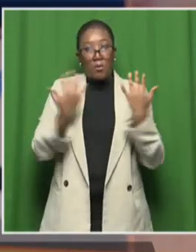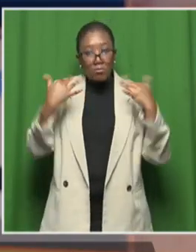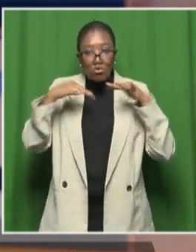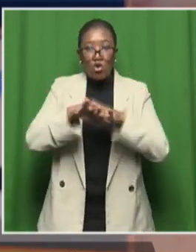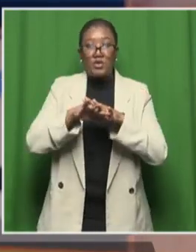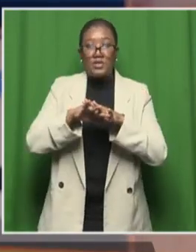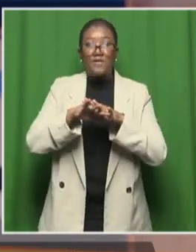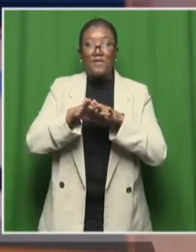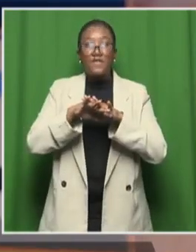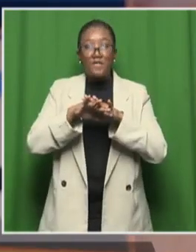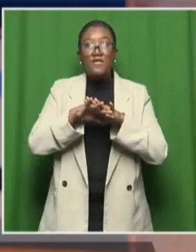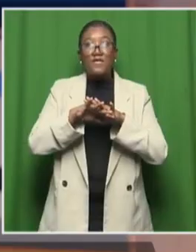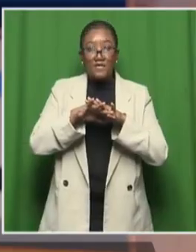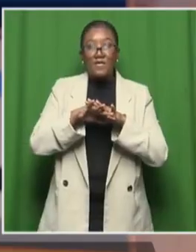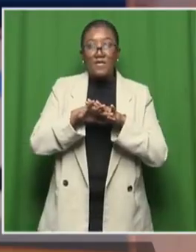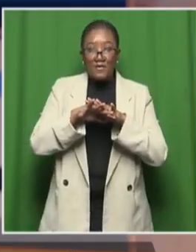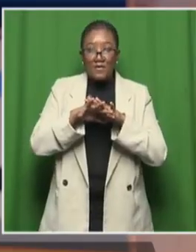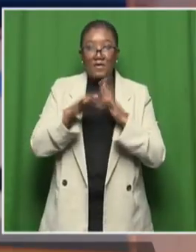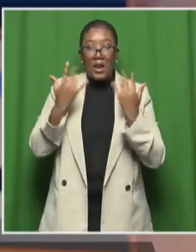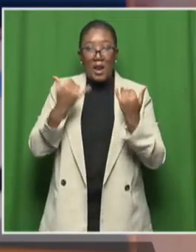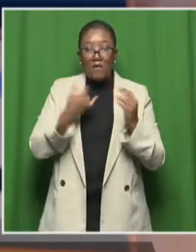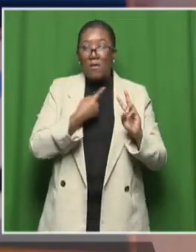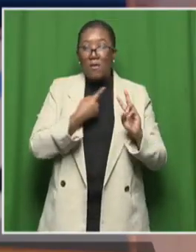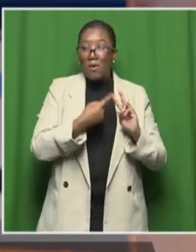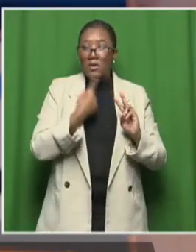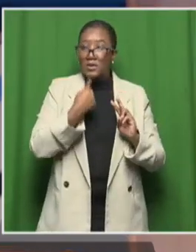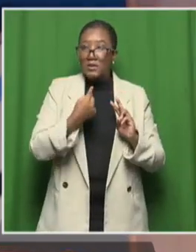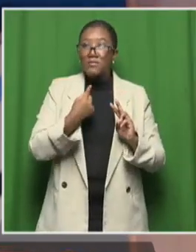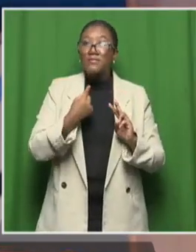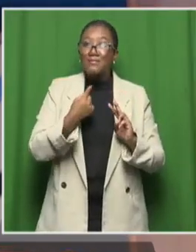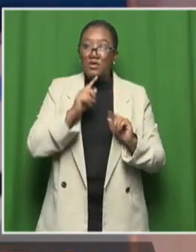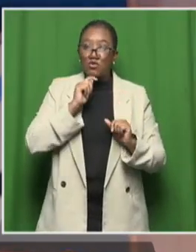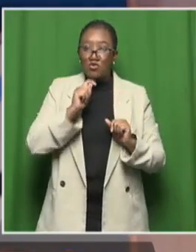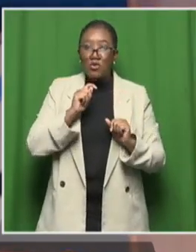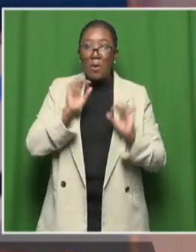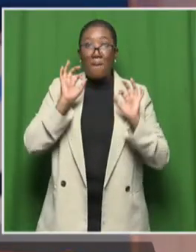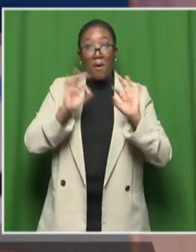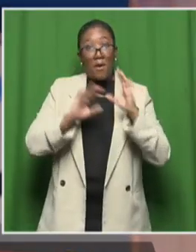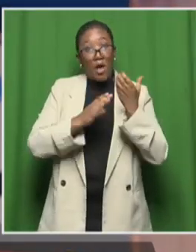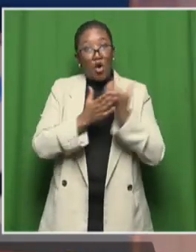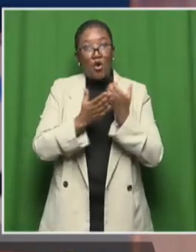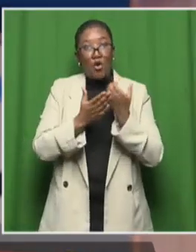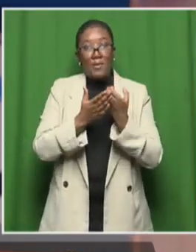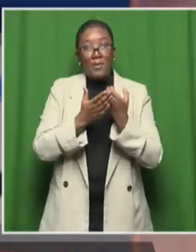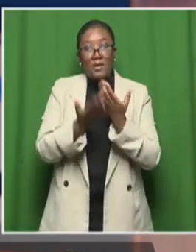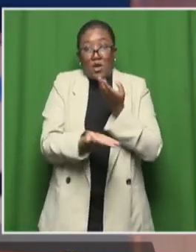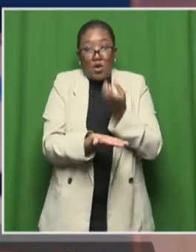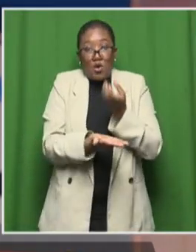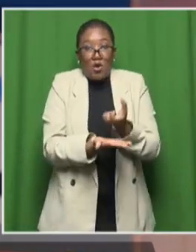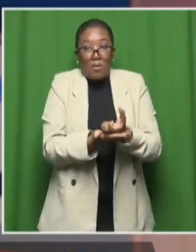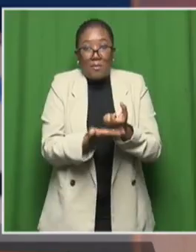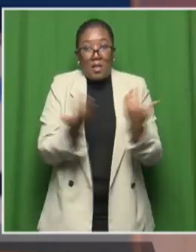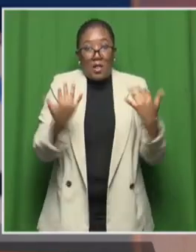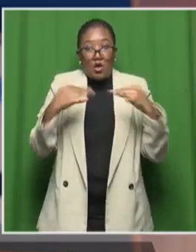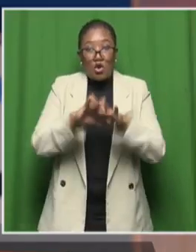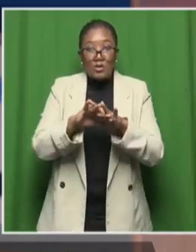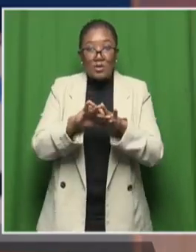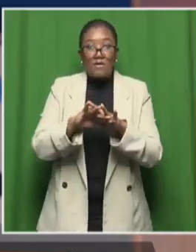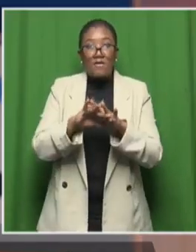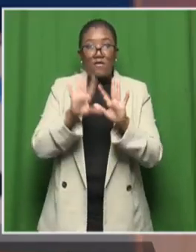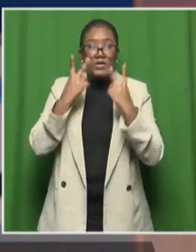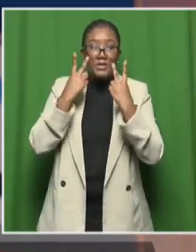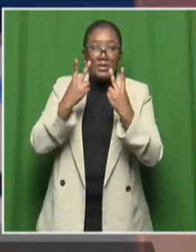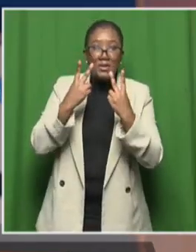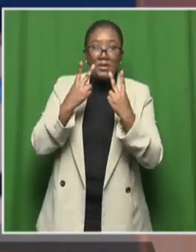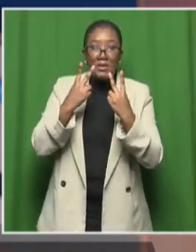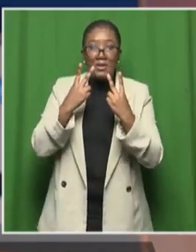to pick your brain, both of you, Sophie and Mzwai, that in terms of the inclusive economy, in terms of what we're seeing today, the rate